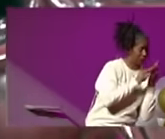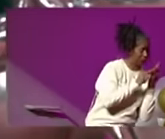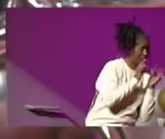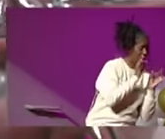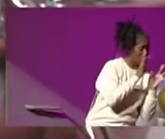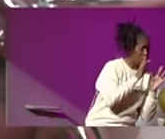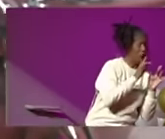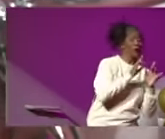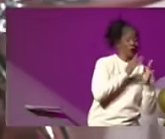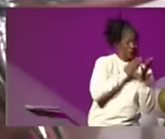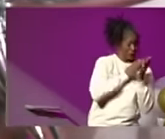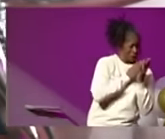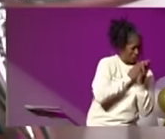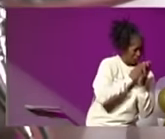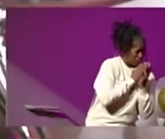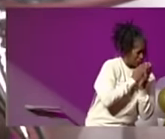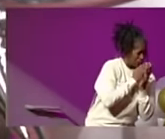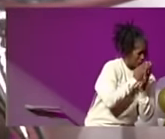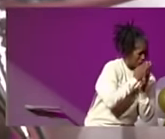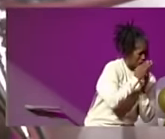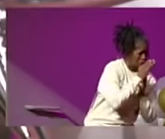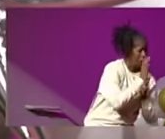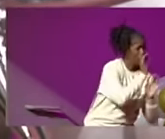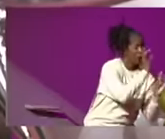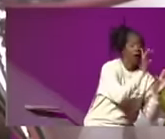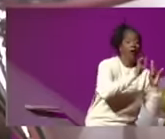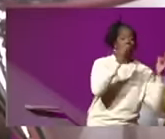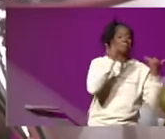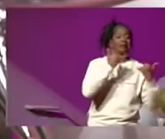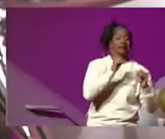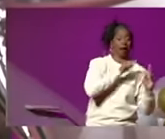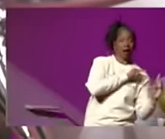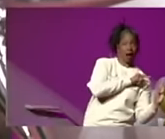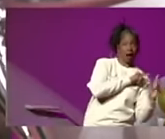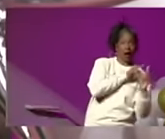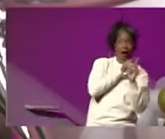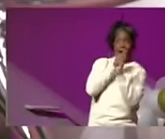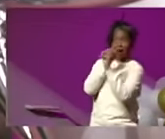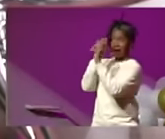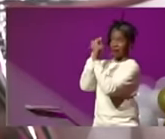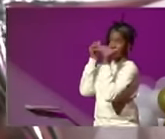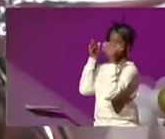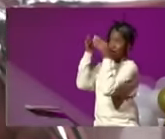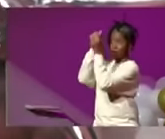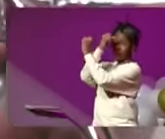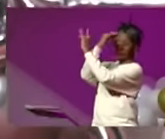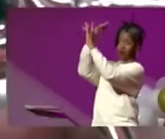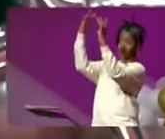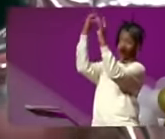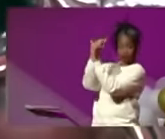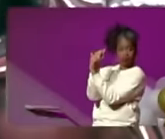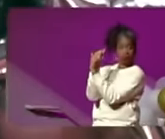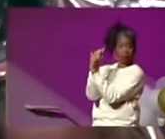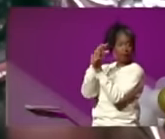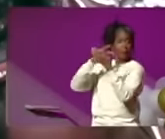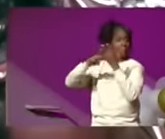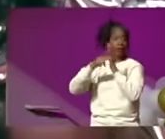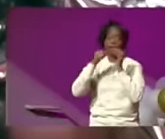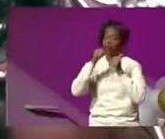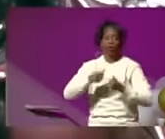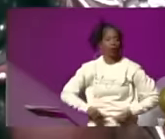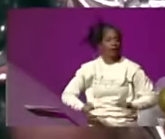you're going through is transportation to what you're going to. And so don't you give up in the midst of